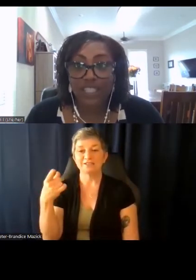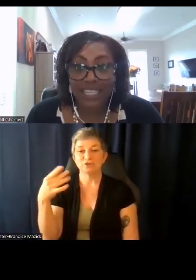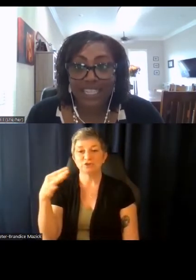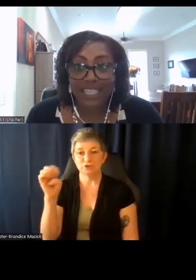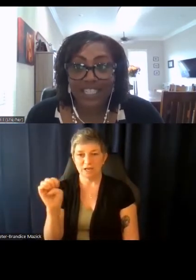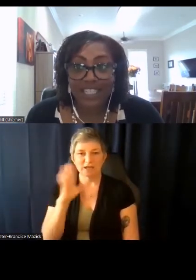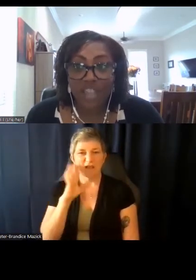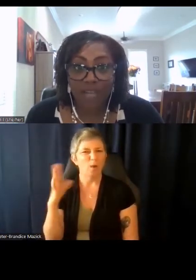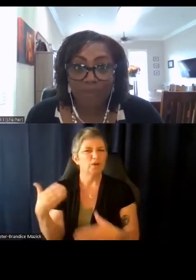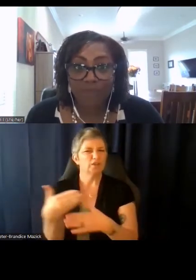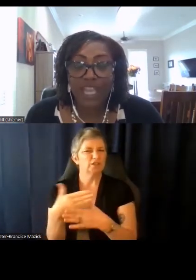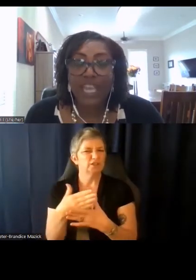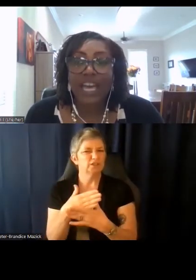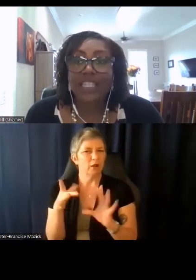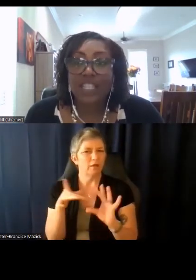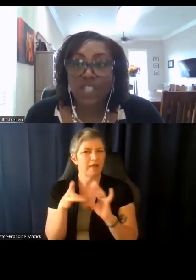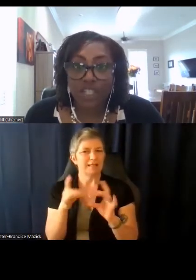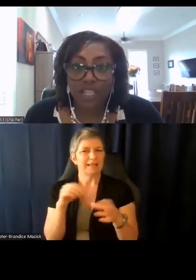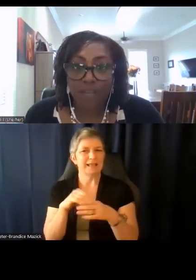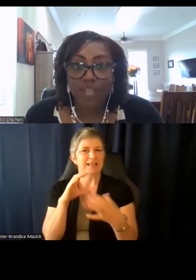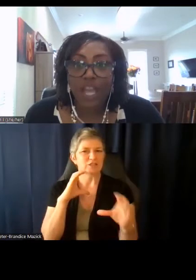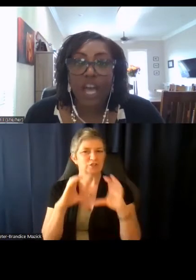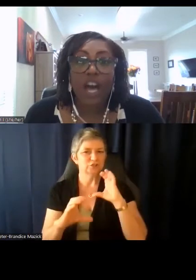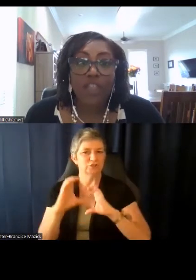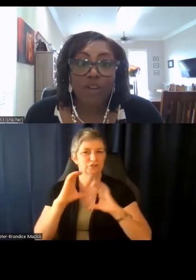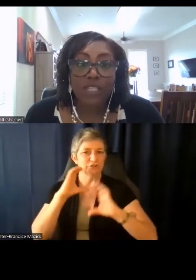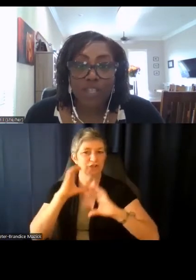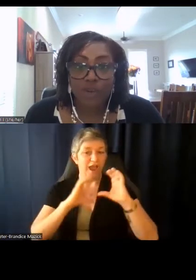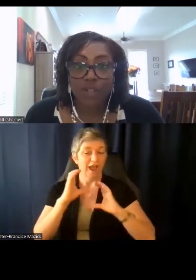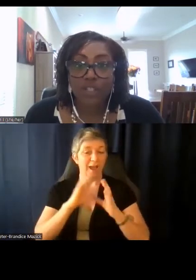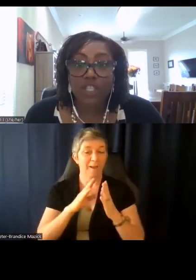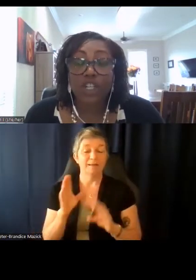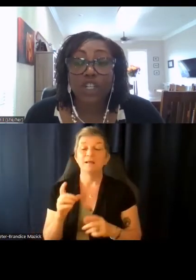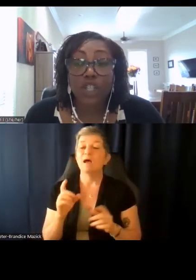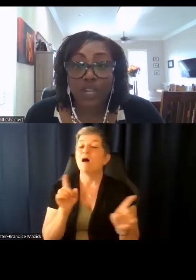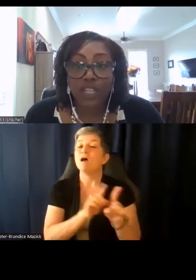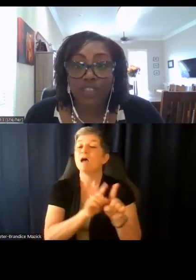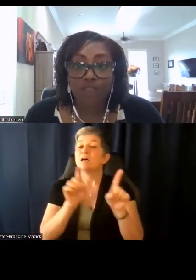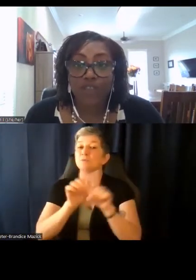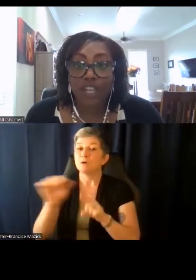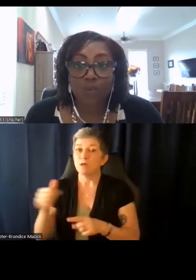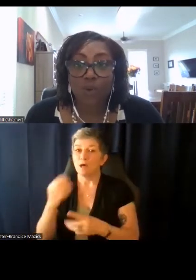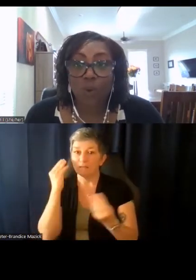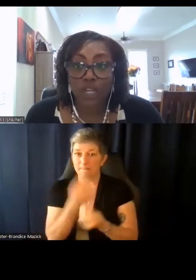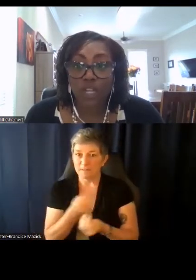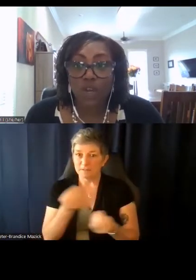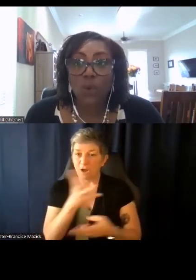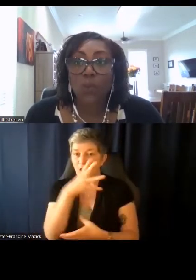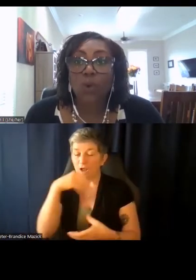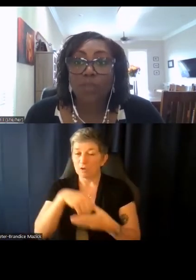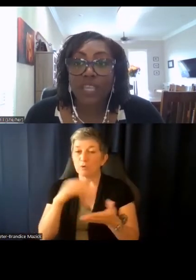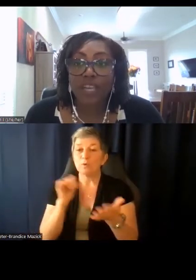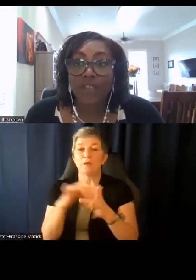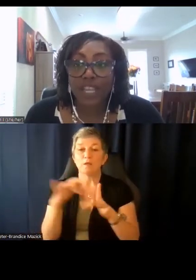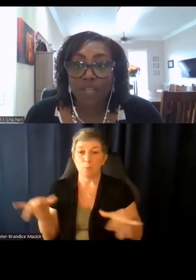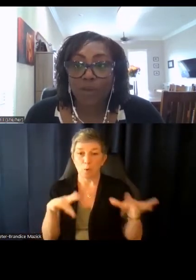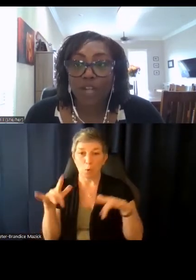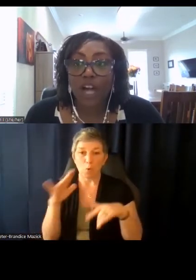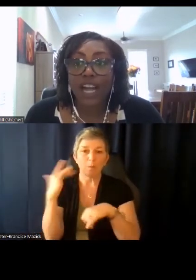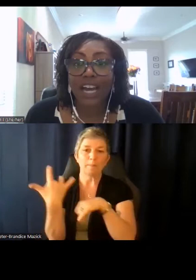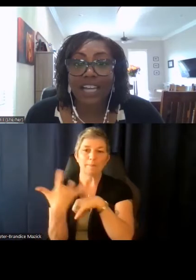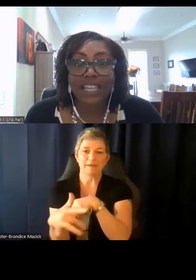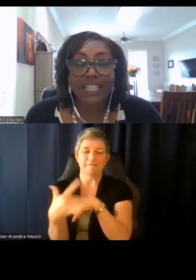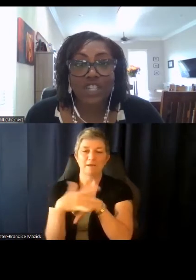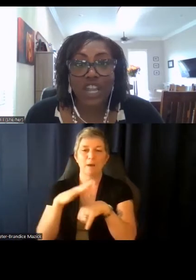share the link in the chat. Additionally, other materials, including the event recording, will be available